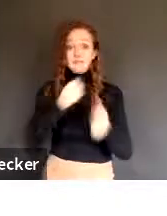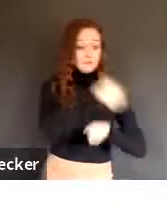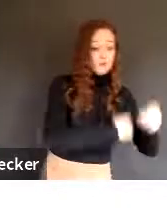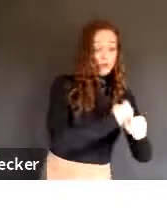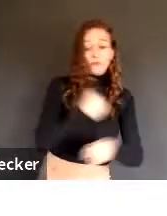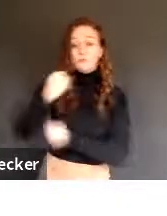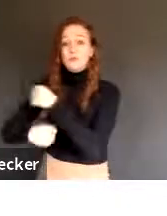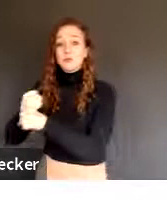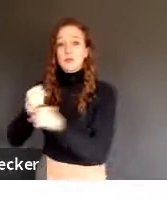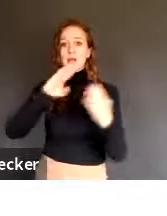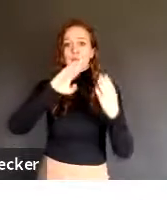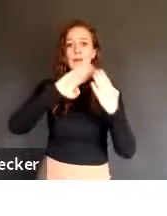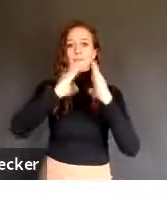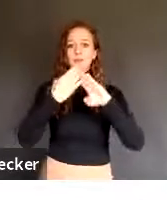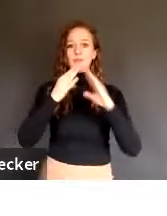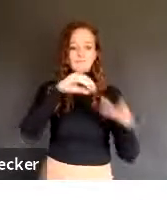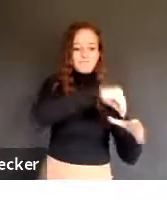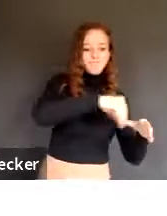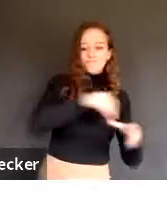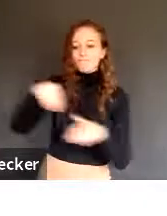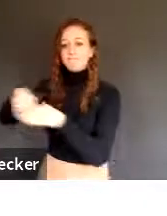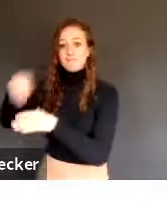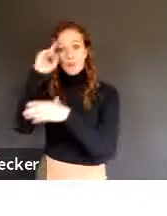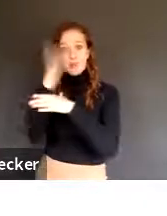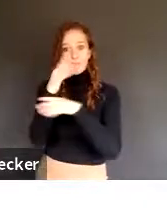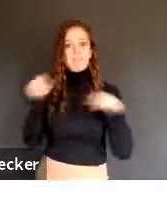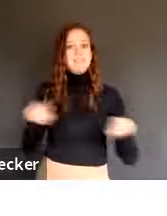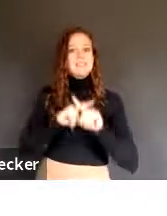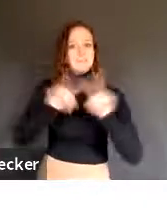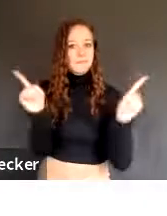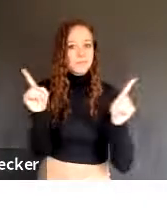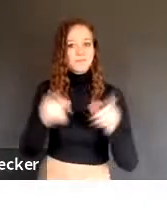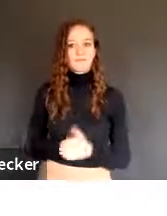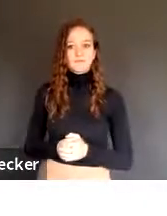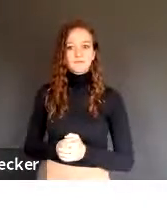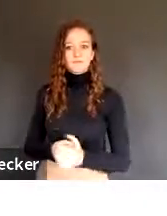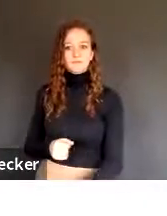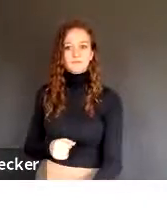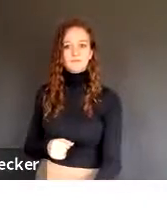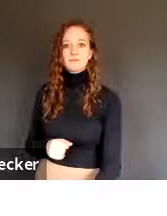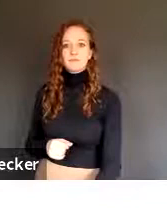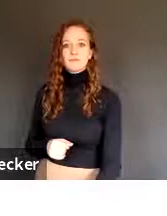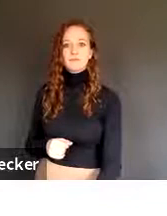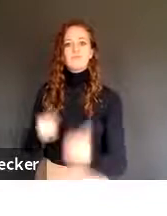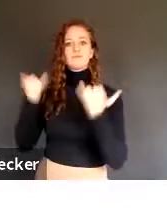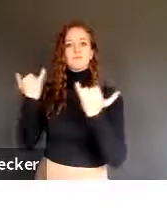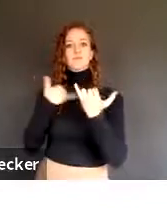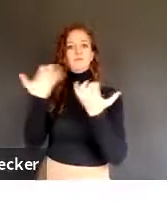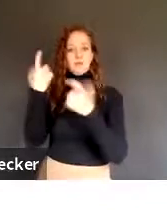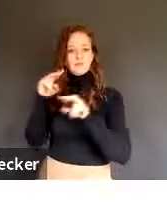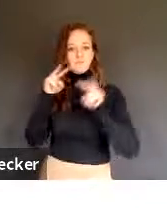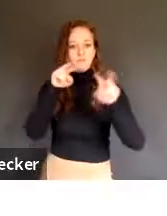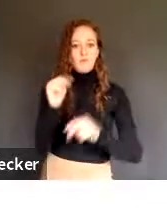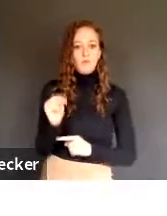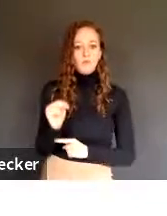time points, but from year to year in the same month, meaning if they're in the same position, they're representing